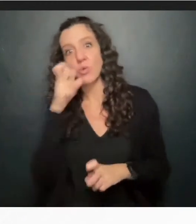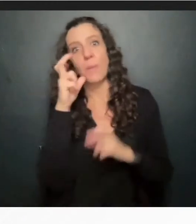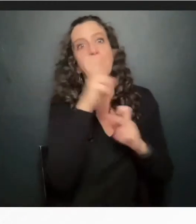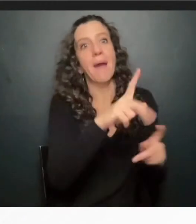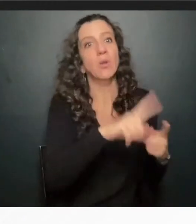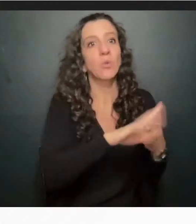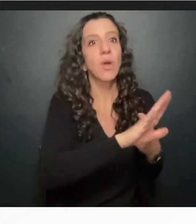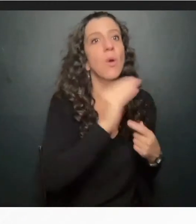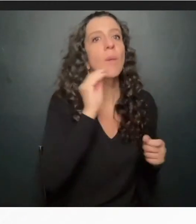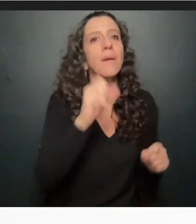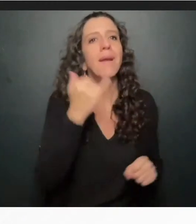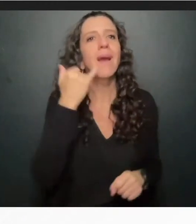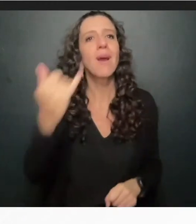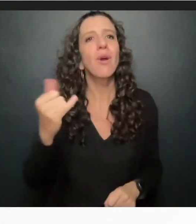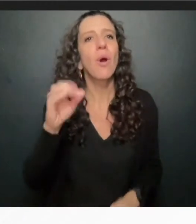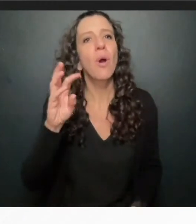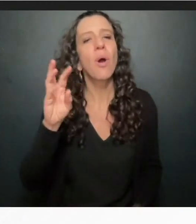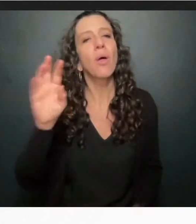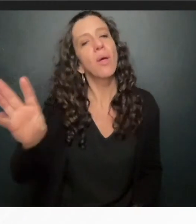at